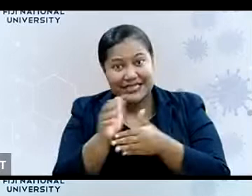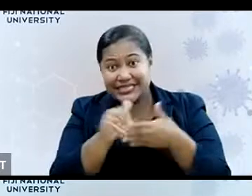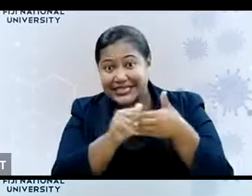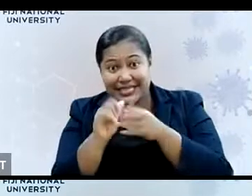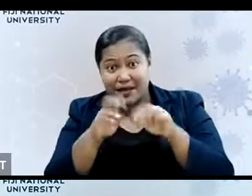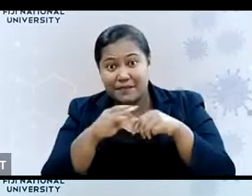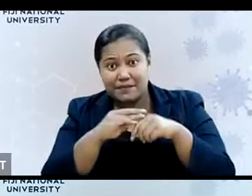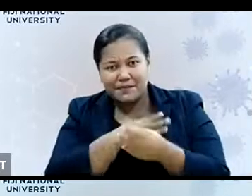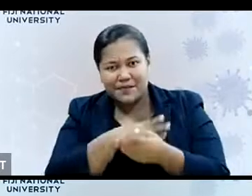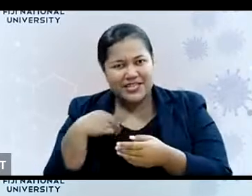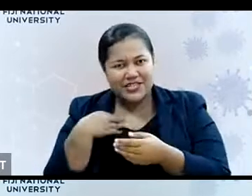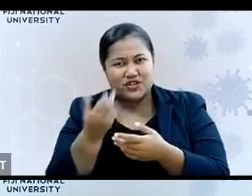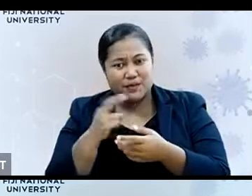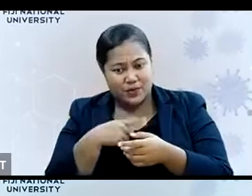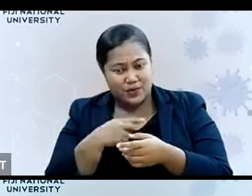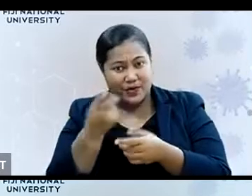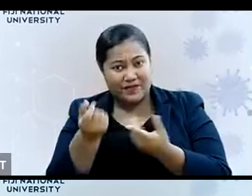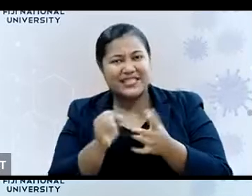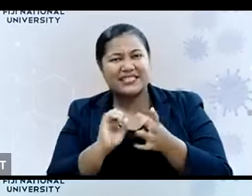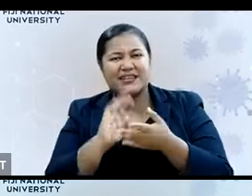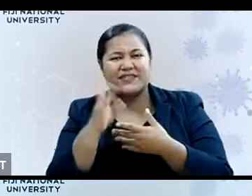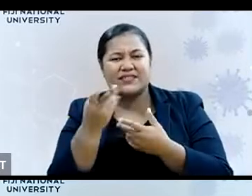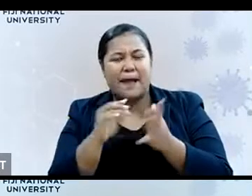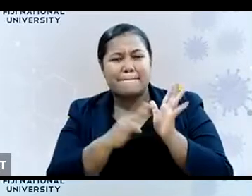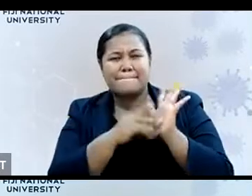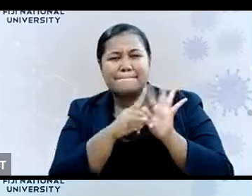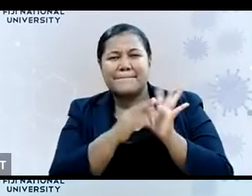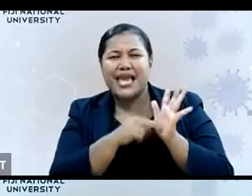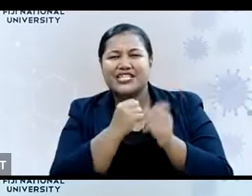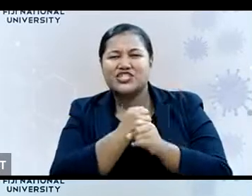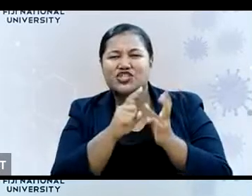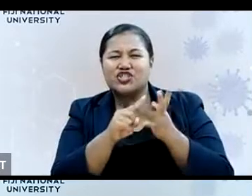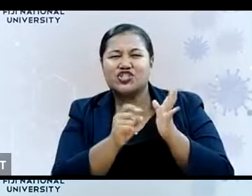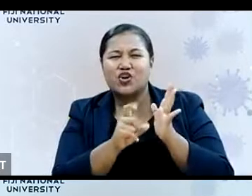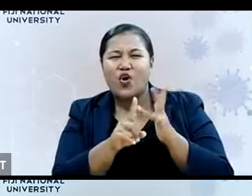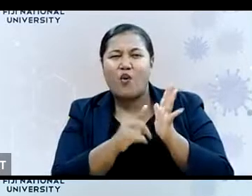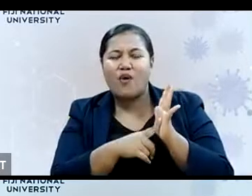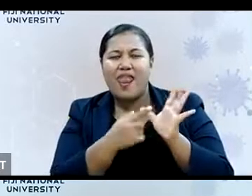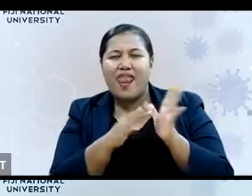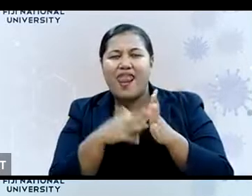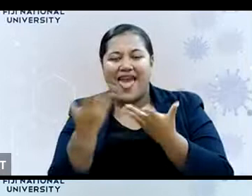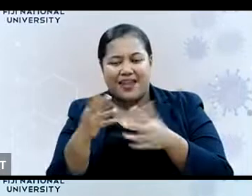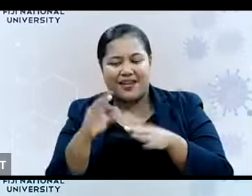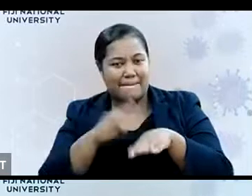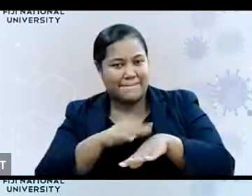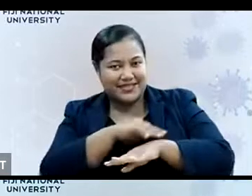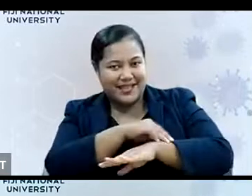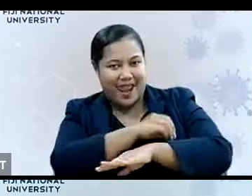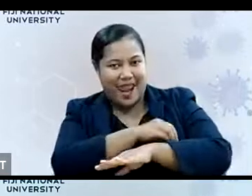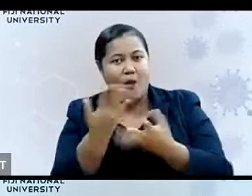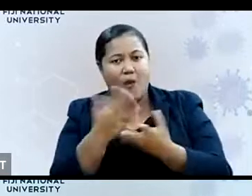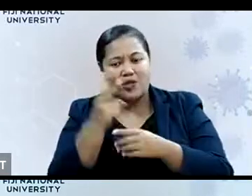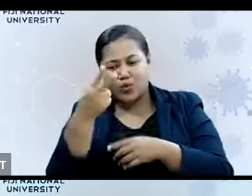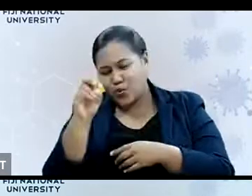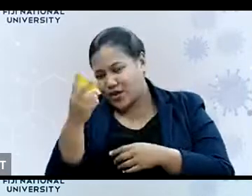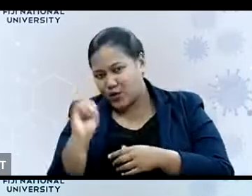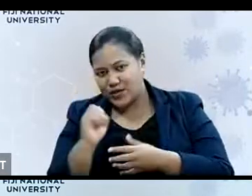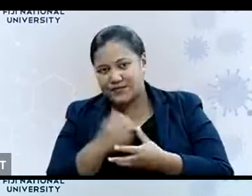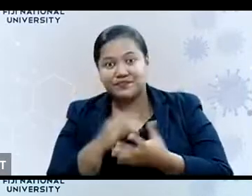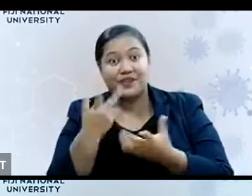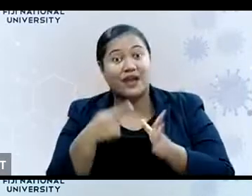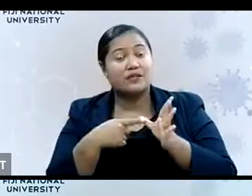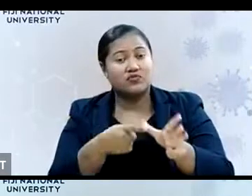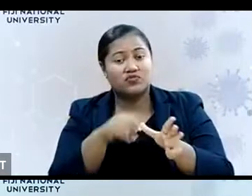to epidemics of meningococcal C in 2018 and measles in 2019 to 2020. The response included